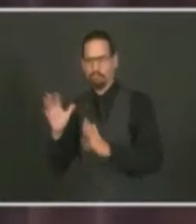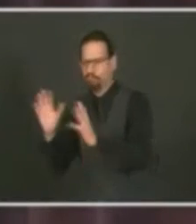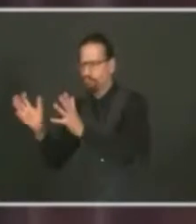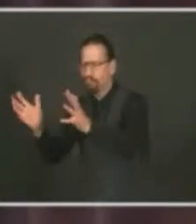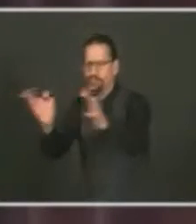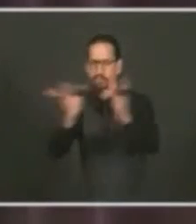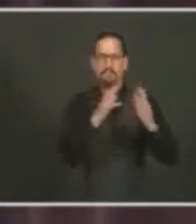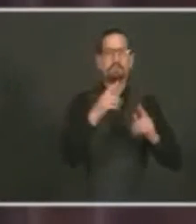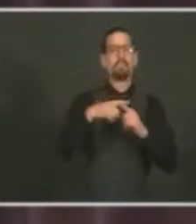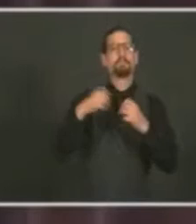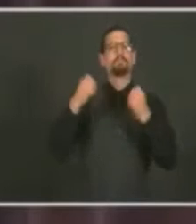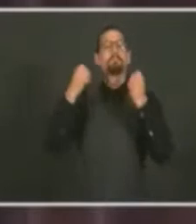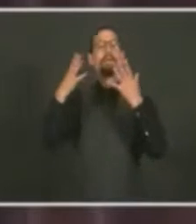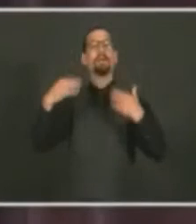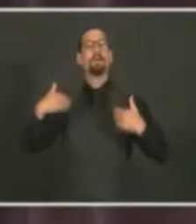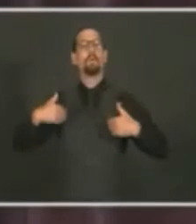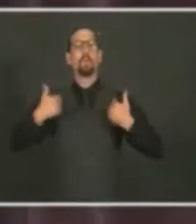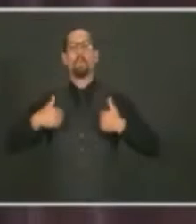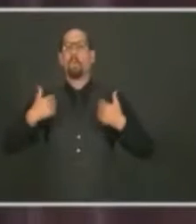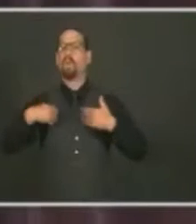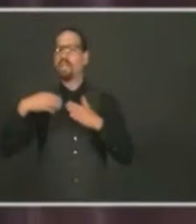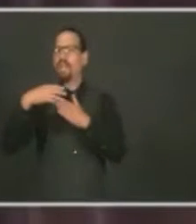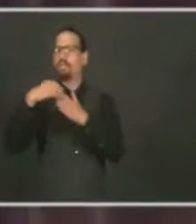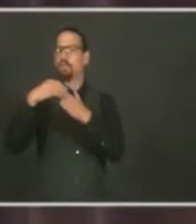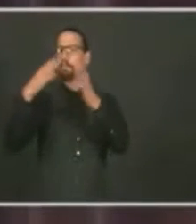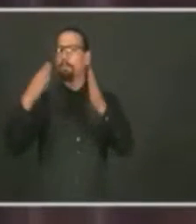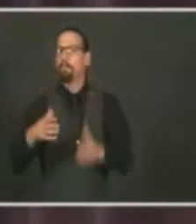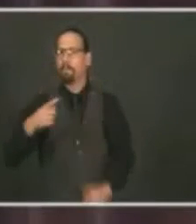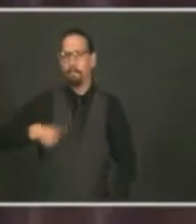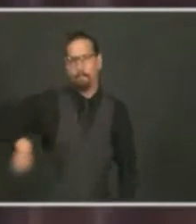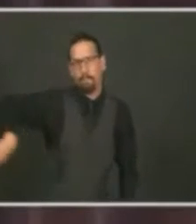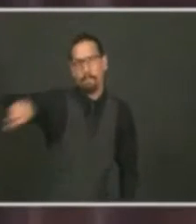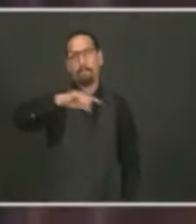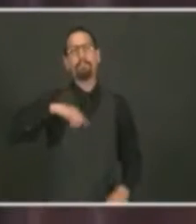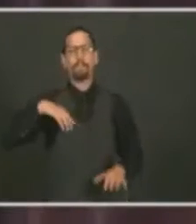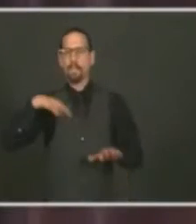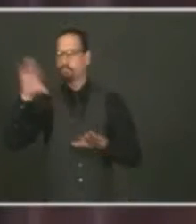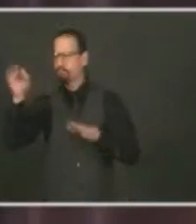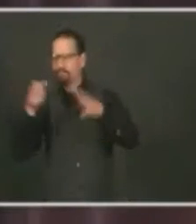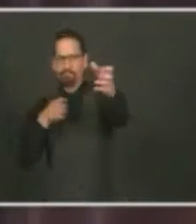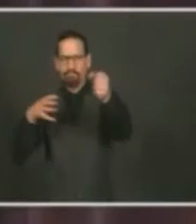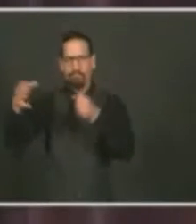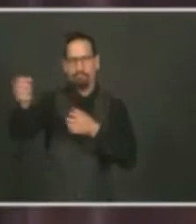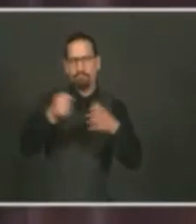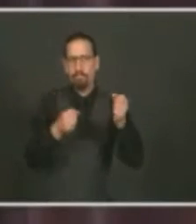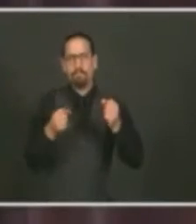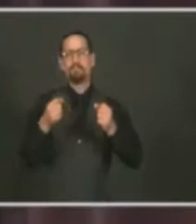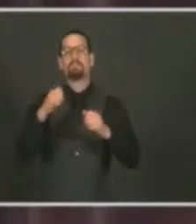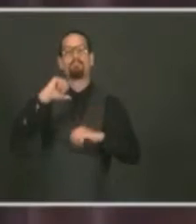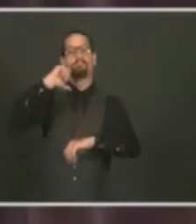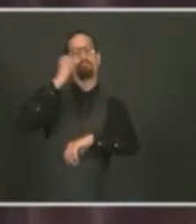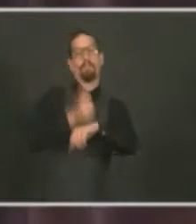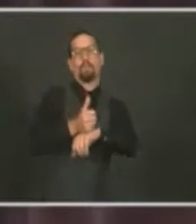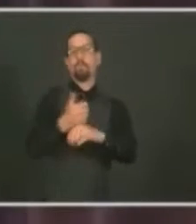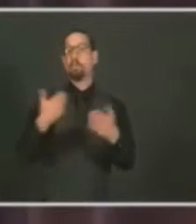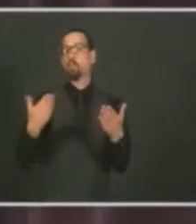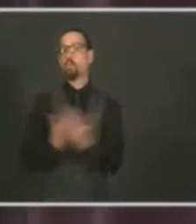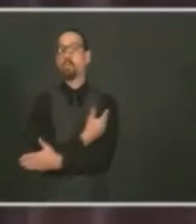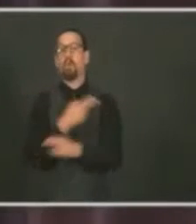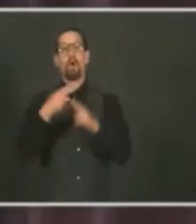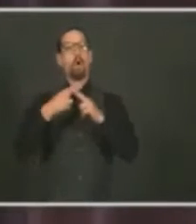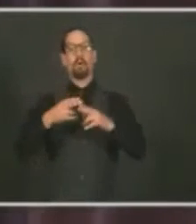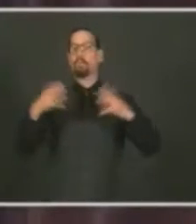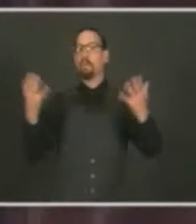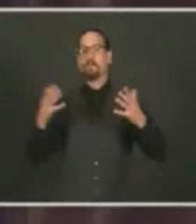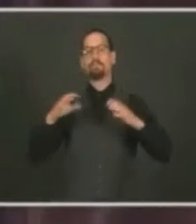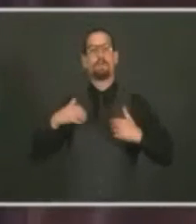new recommendations for meeting students where they are and communicating our public health guidance in a way that's clear and